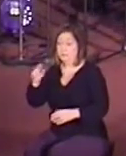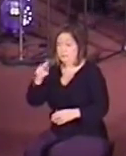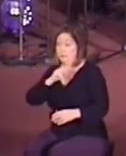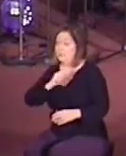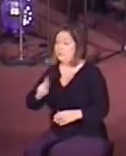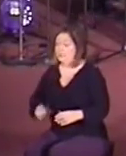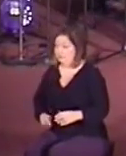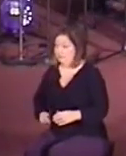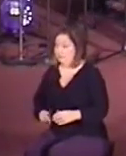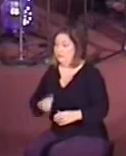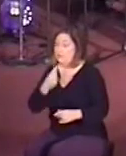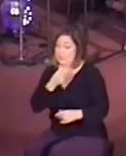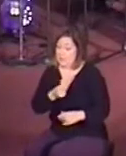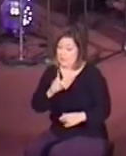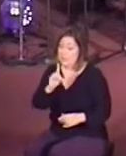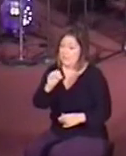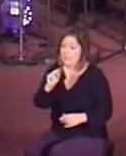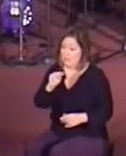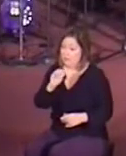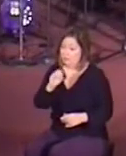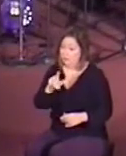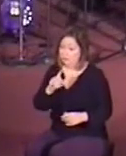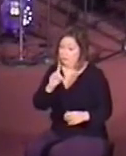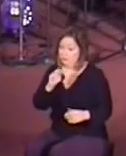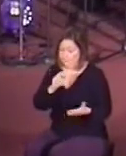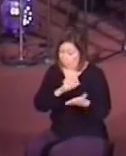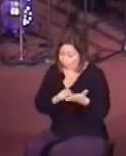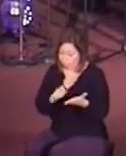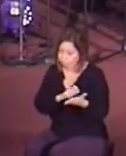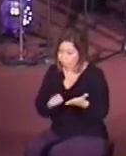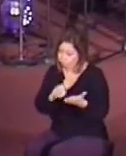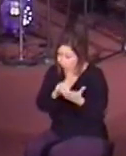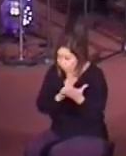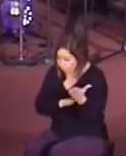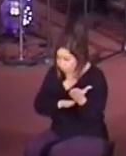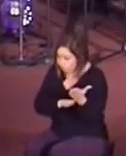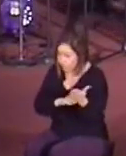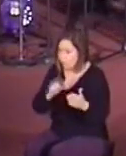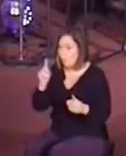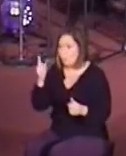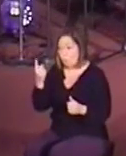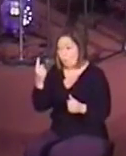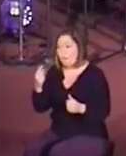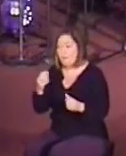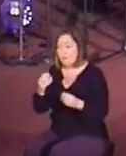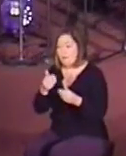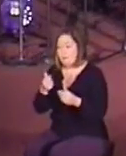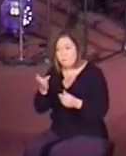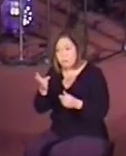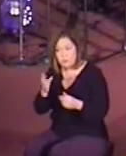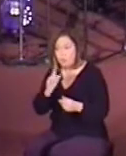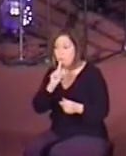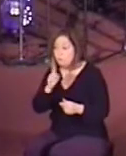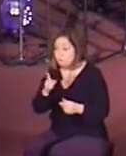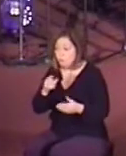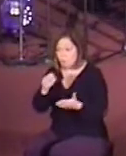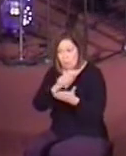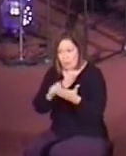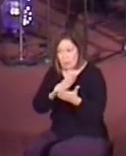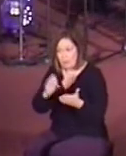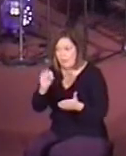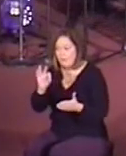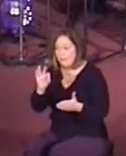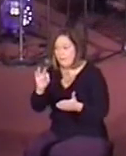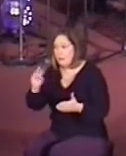He's speaking this to Daniel, and Daniel was writing it down. It's one of the few actual records that we have in history of